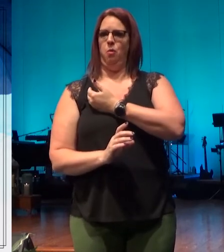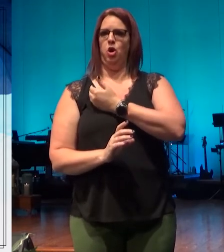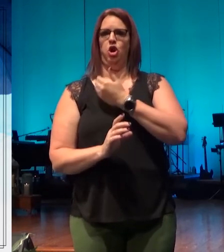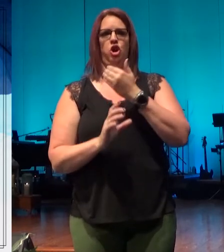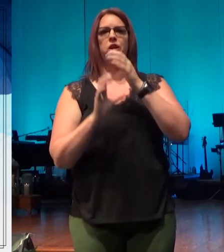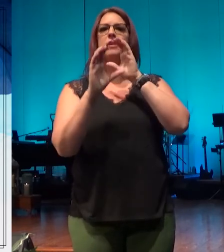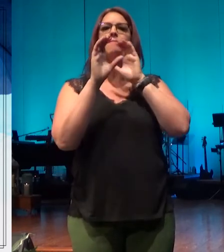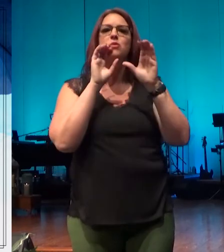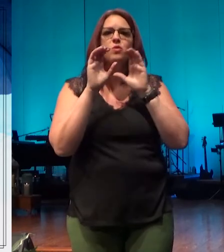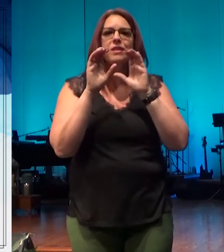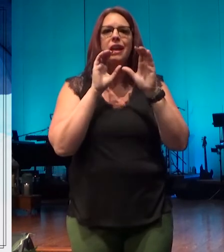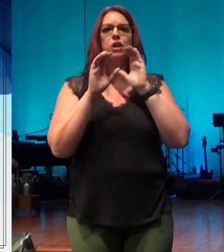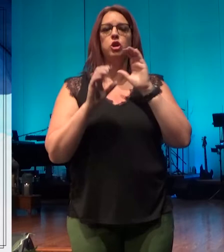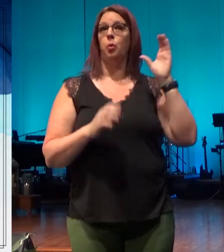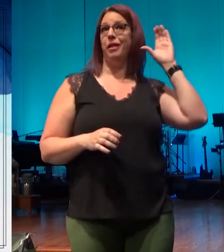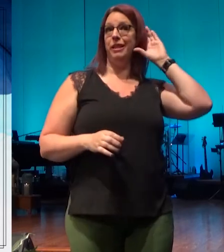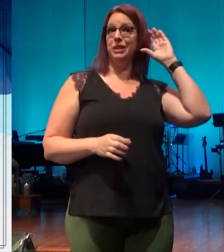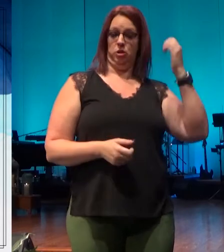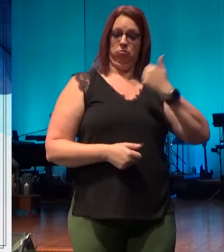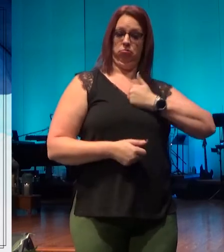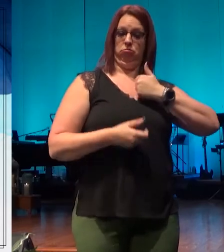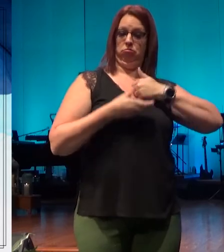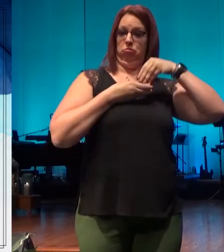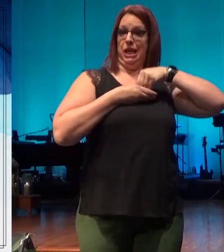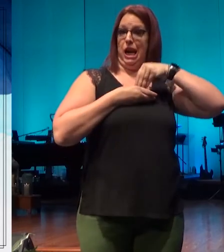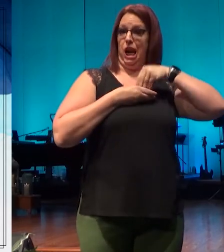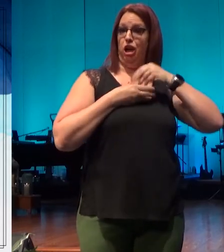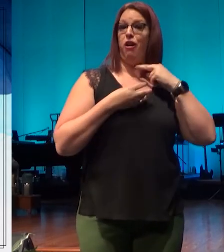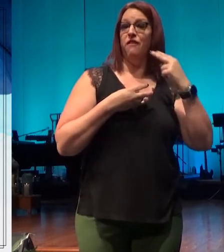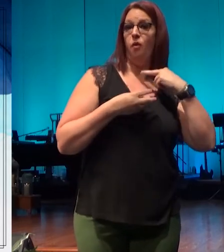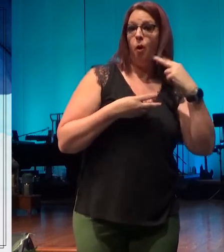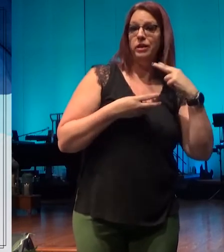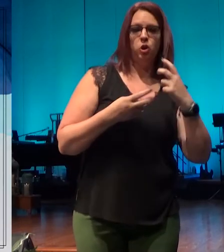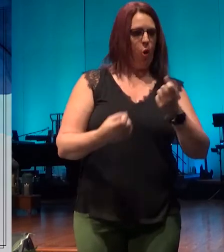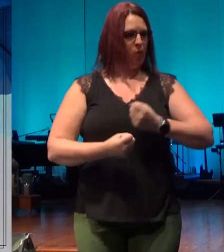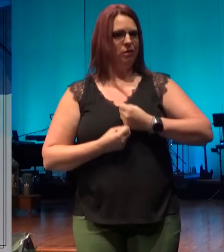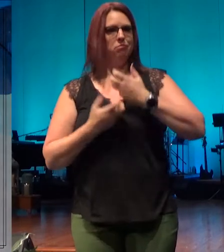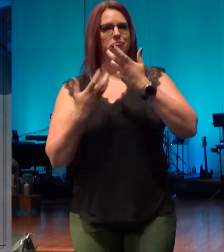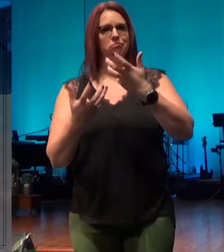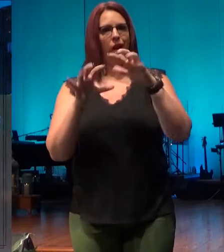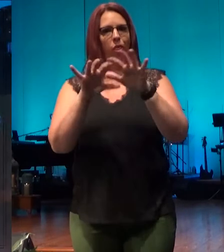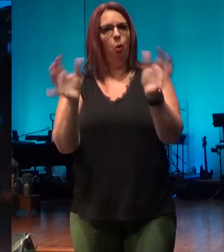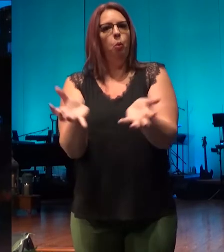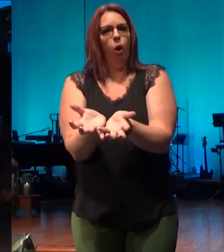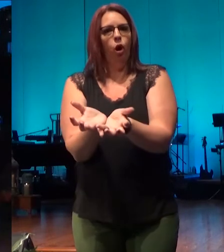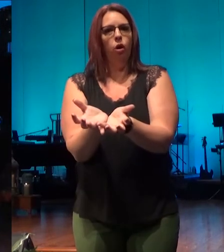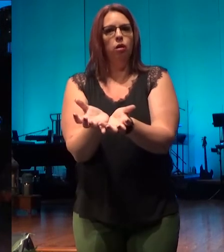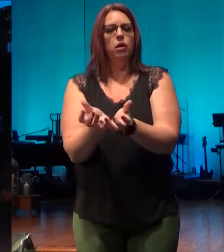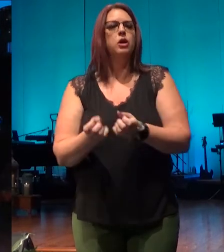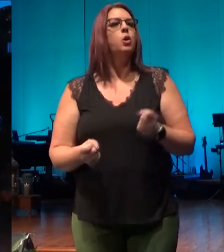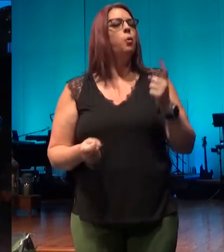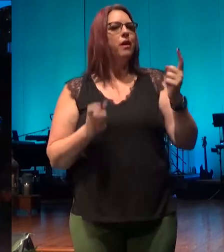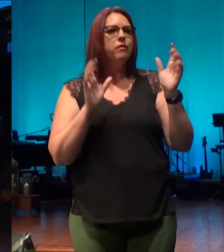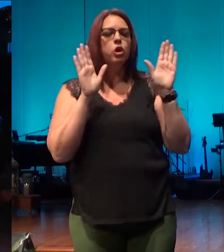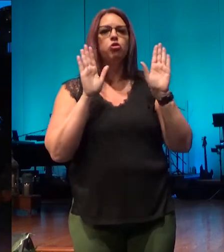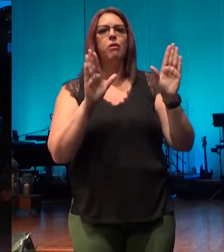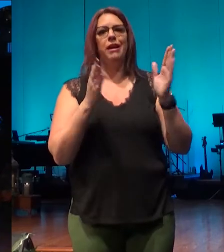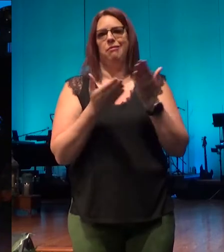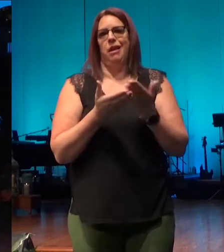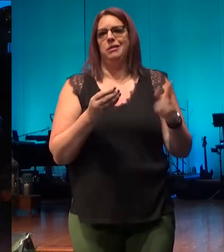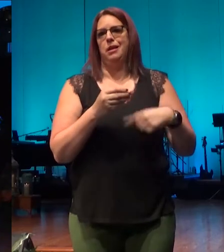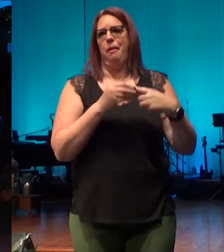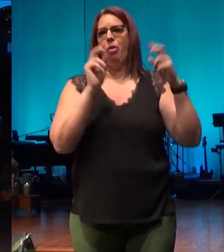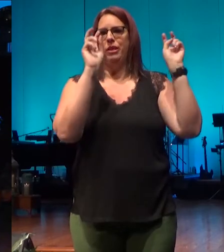communicate, listening to our inner voice and expressing ourselves in the world. And one of the great things about this initiative is that I think